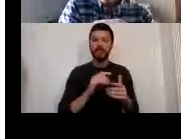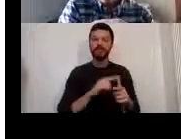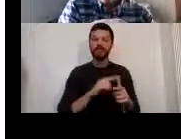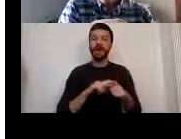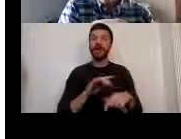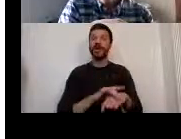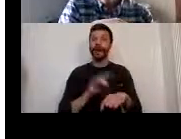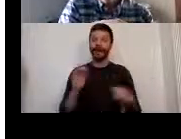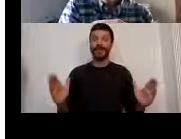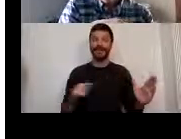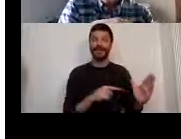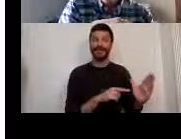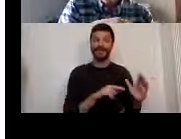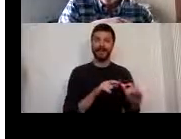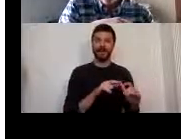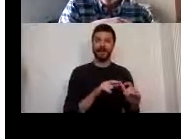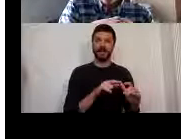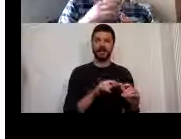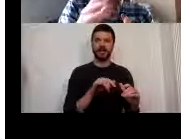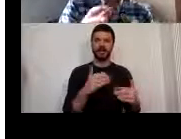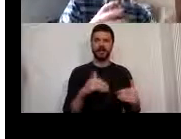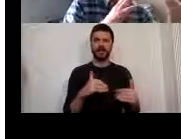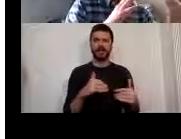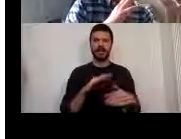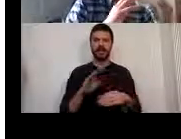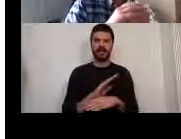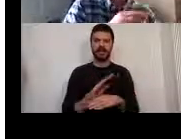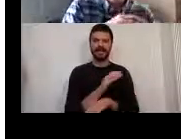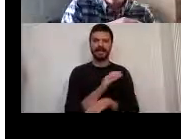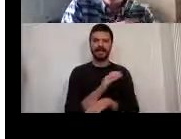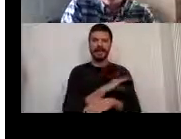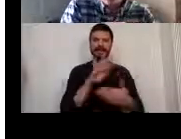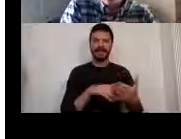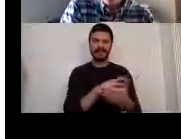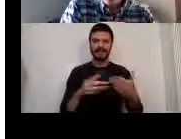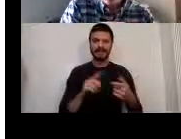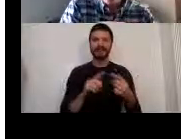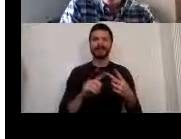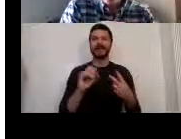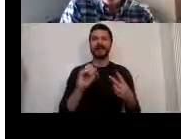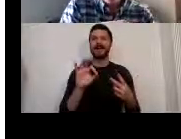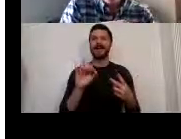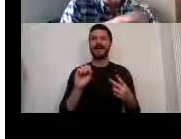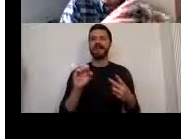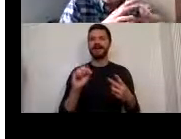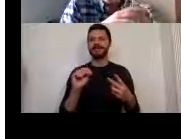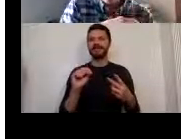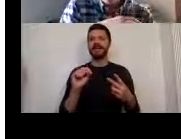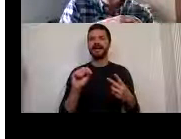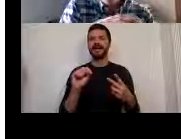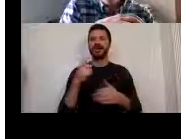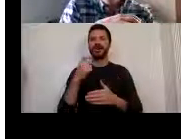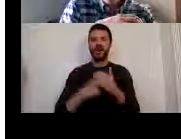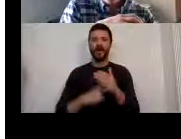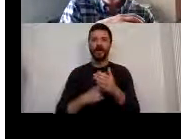that trying to fit that into busy clinical schedules and offset costs of missed patient care sessions was